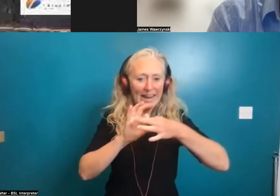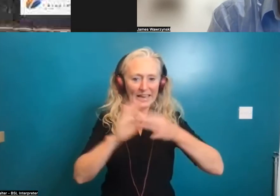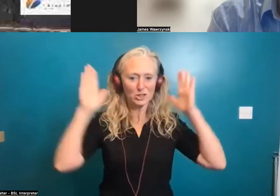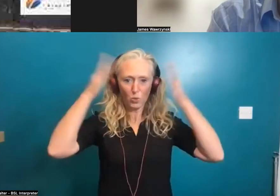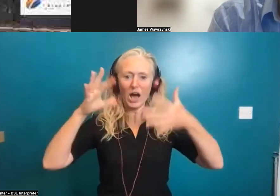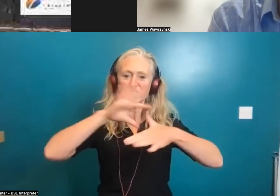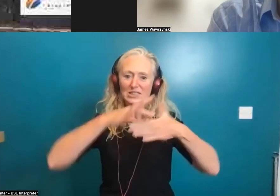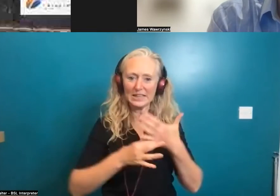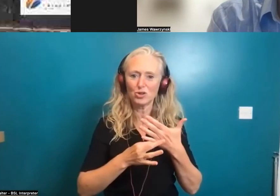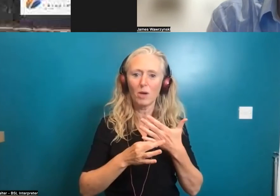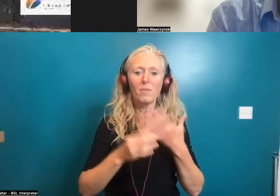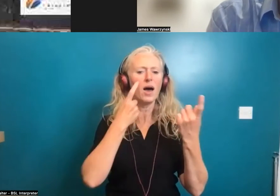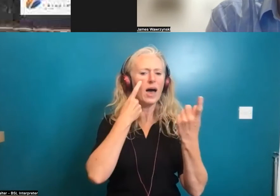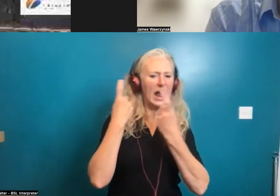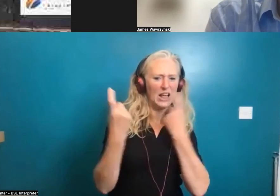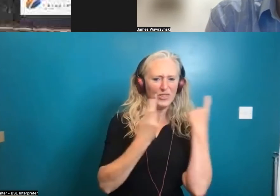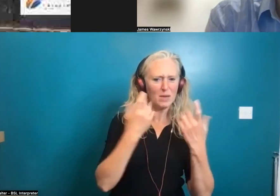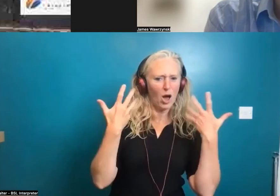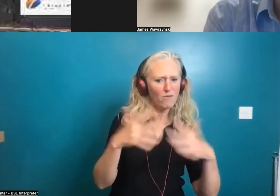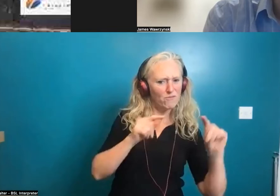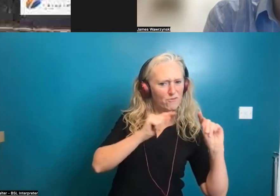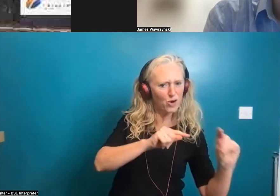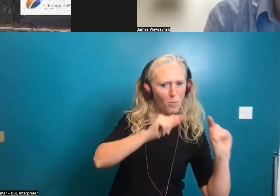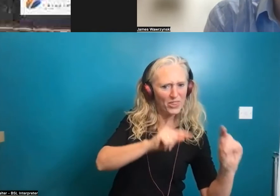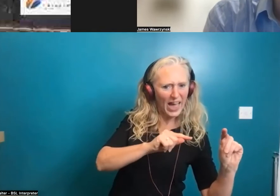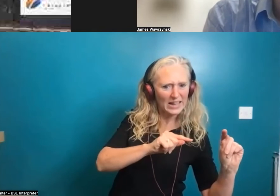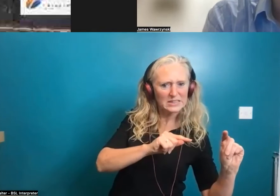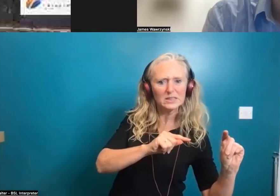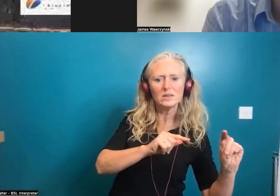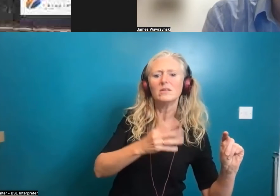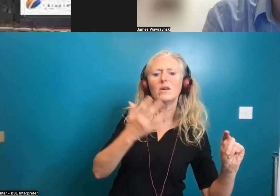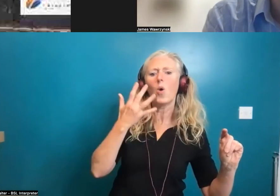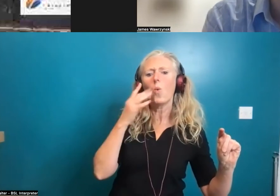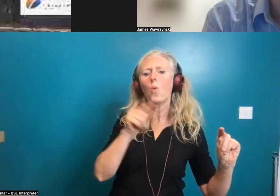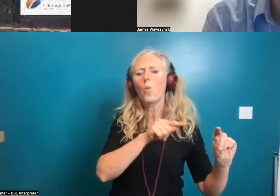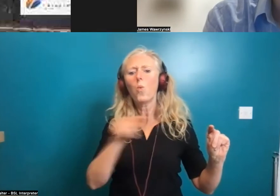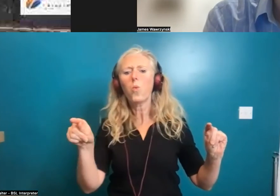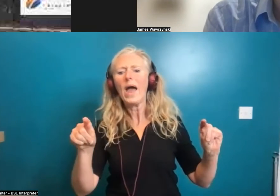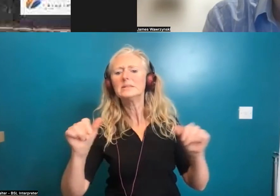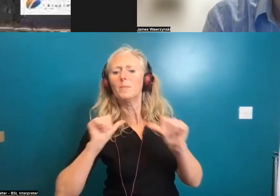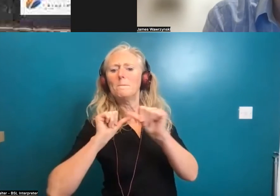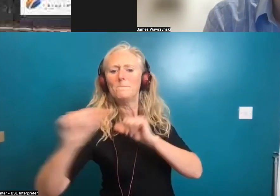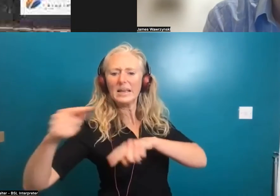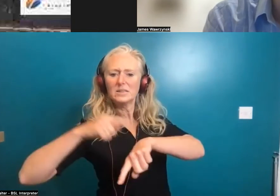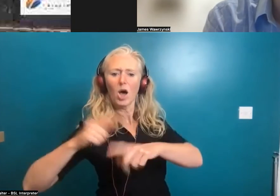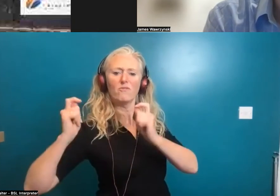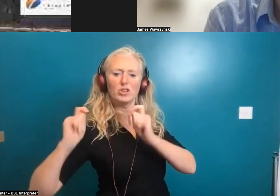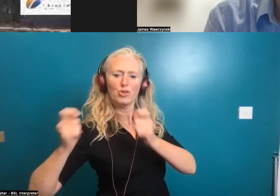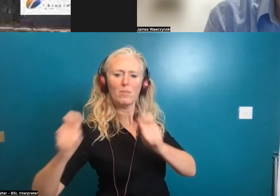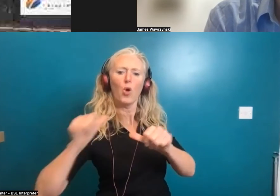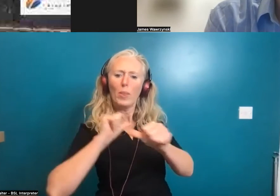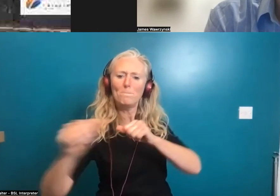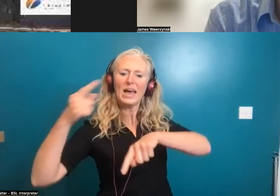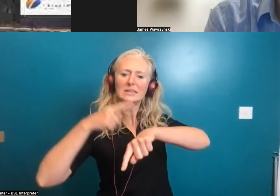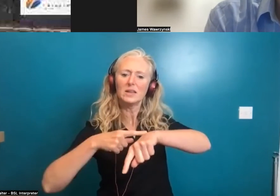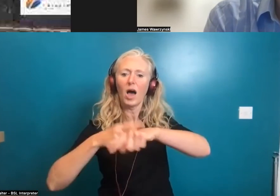working out in the future as to when the optimal therapeutic window or optimal timing could be for intervention in